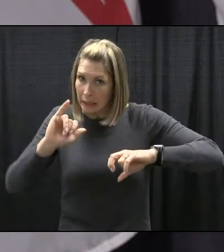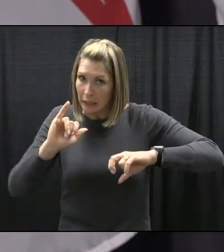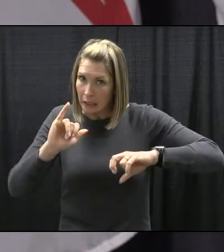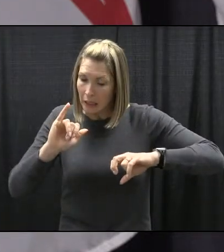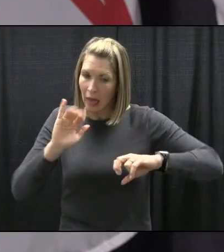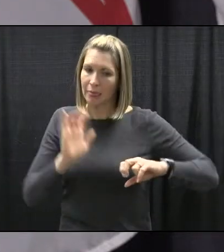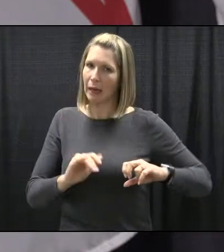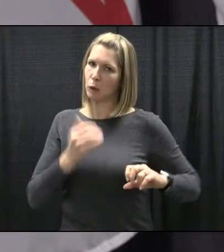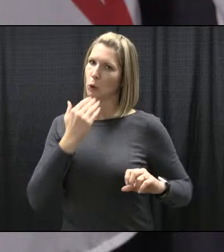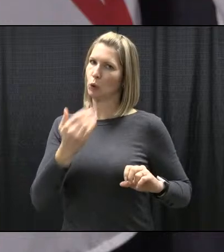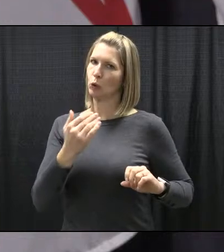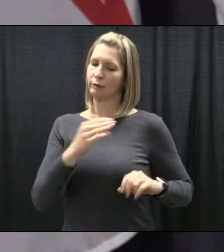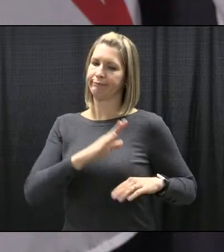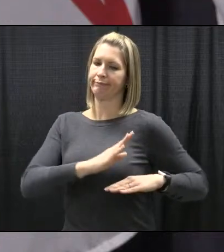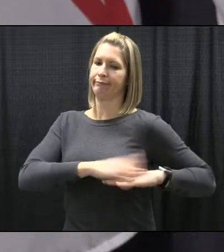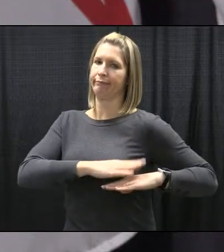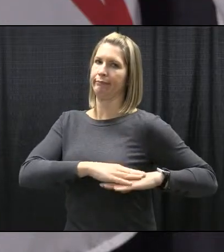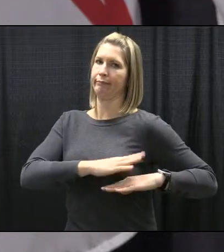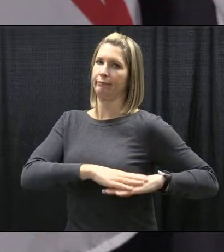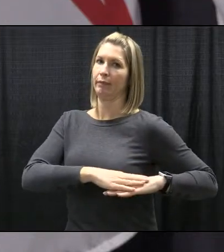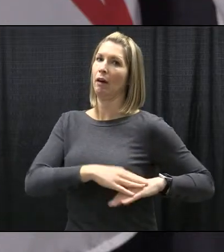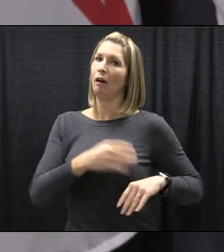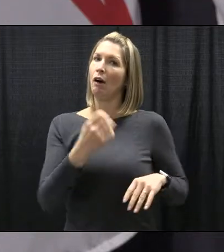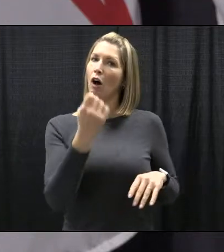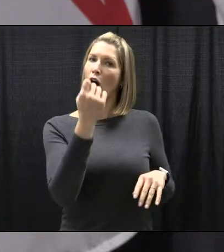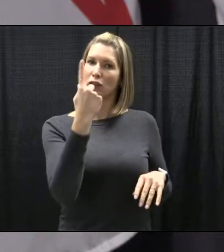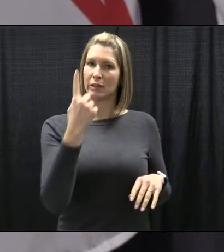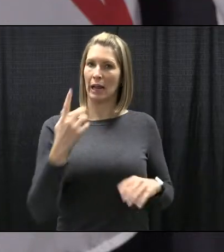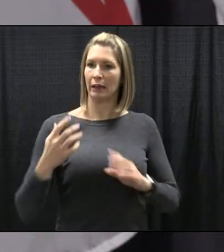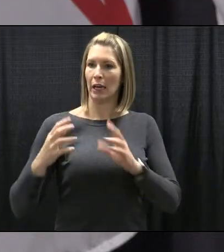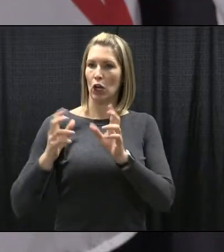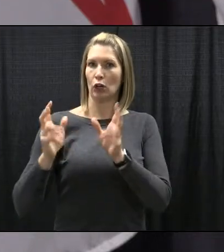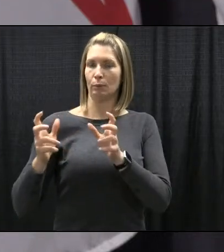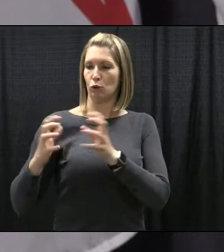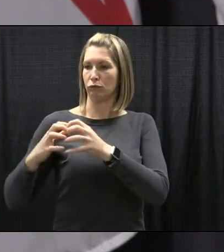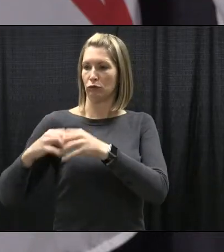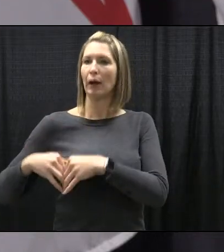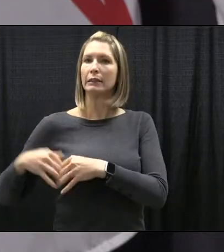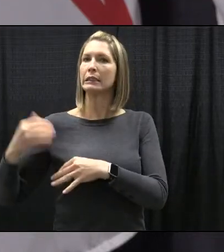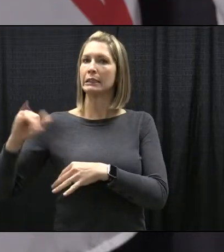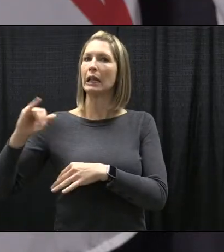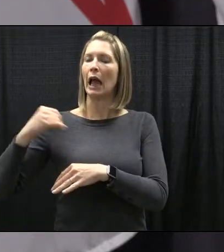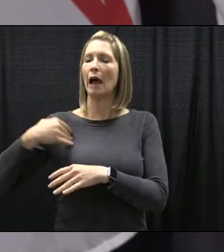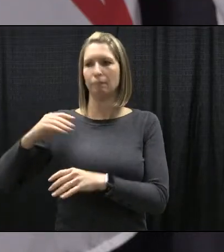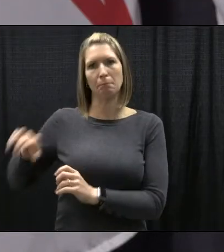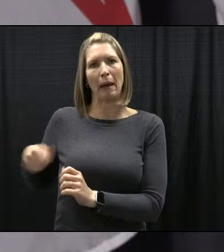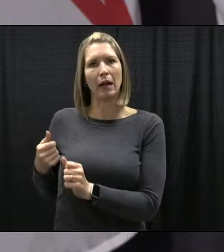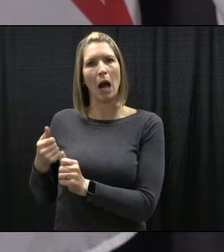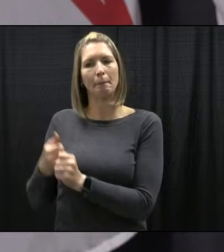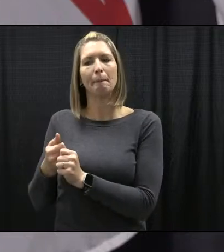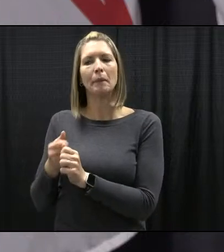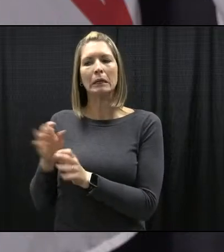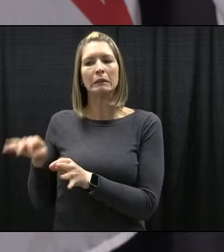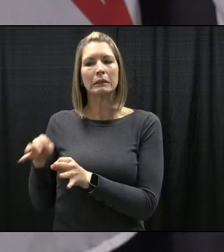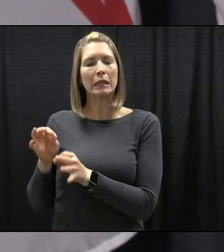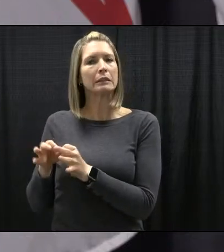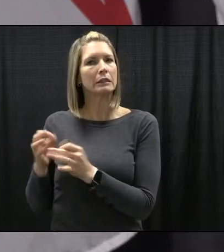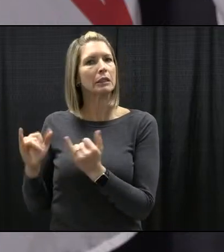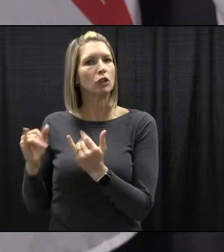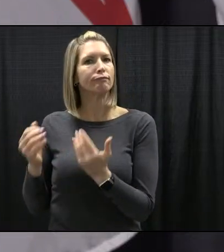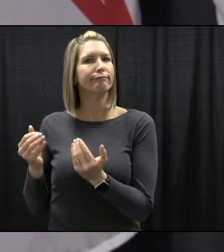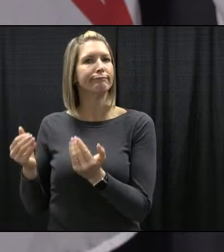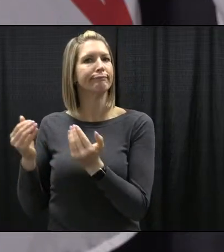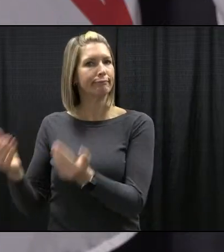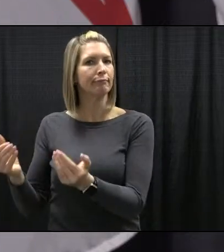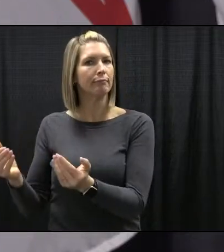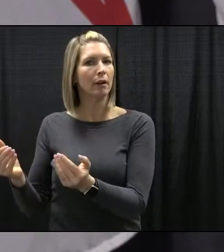there was a workaround for that during the time that we were testing. So I think people are coming forward, as they always have, to get tested.